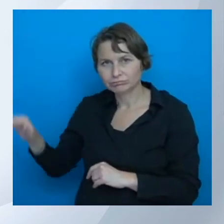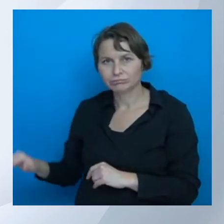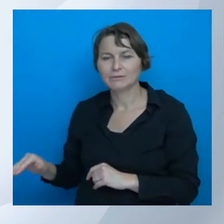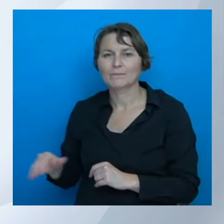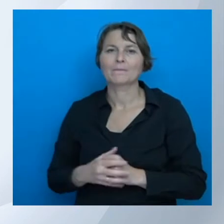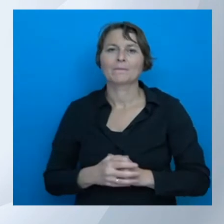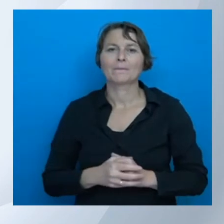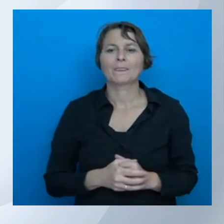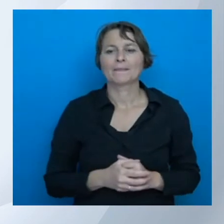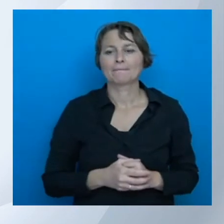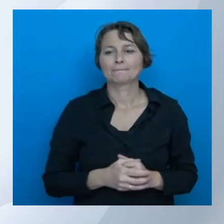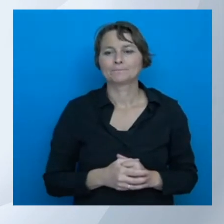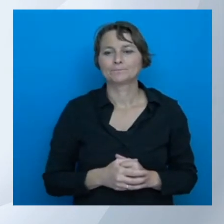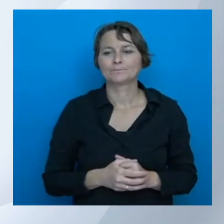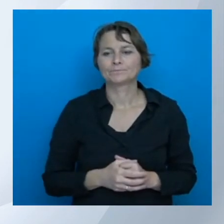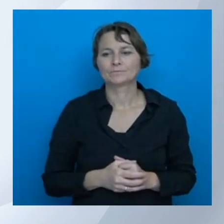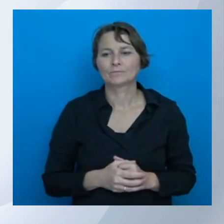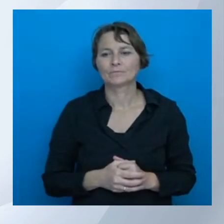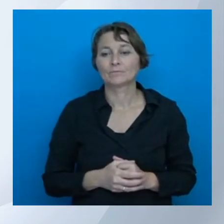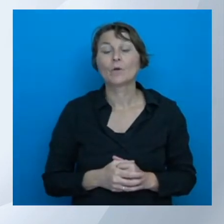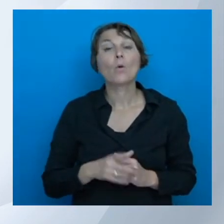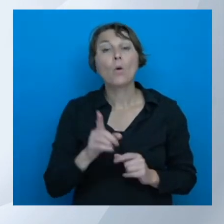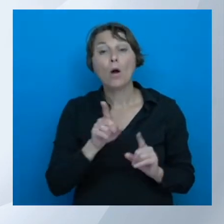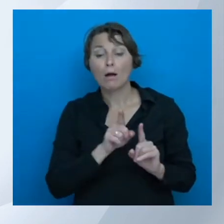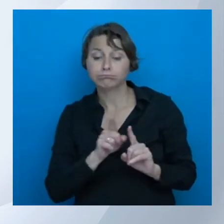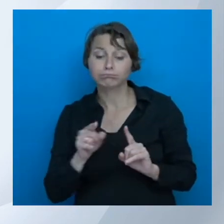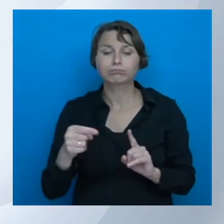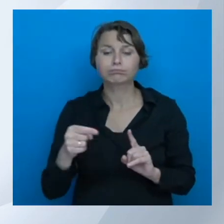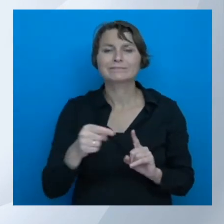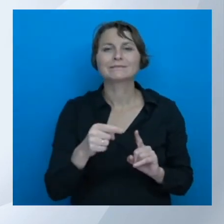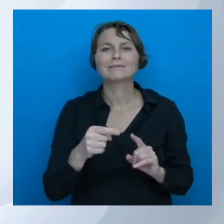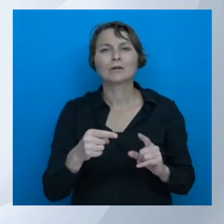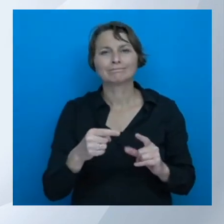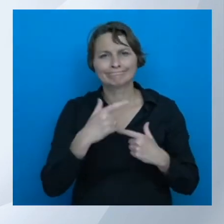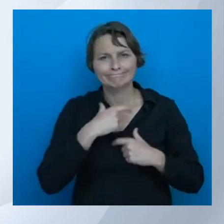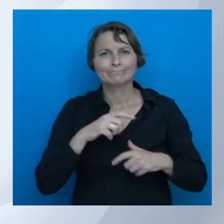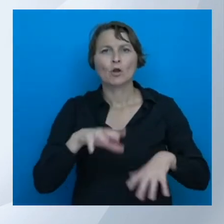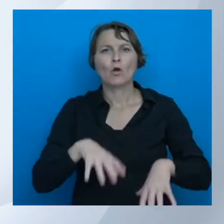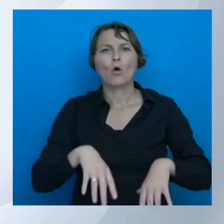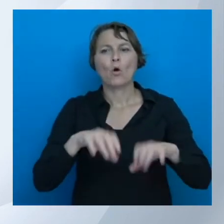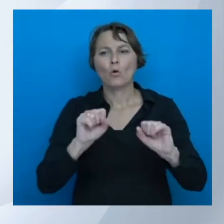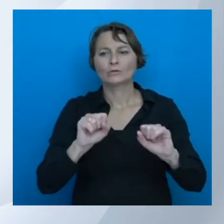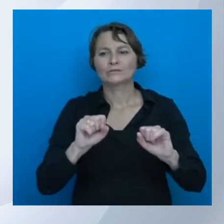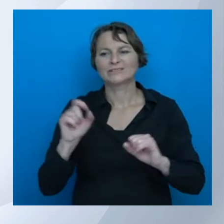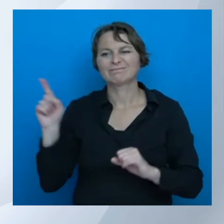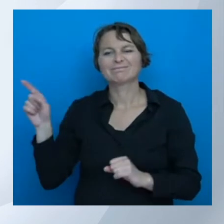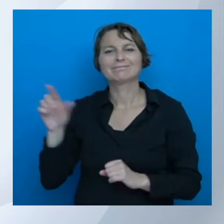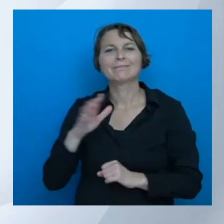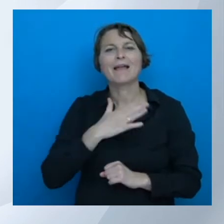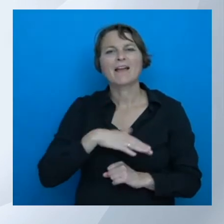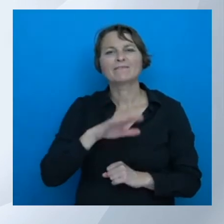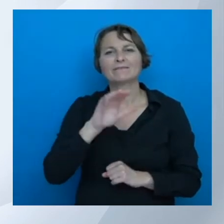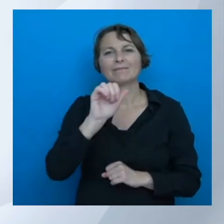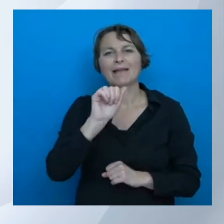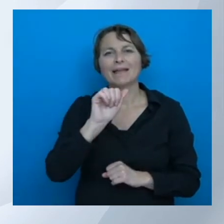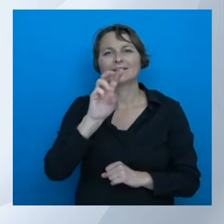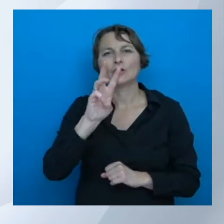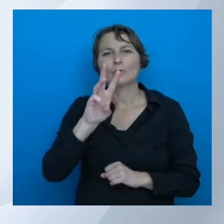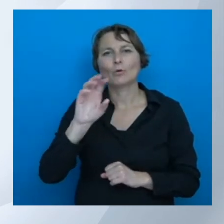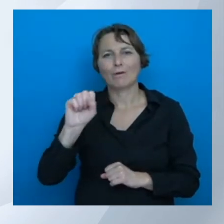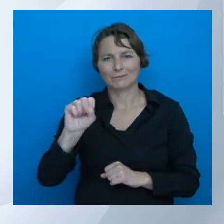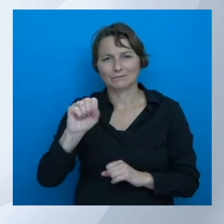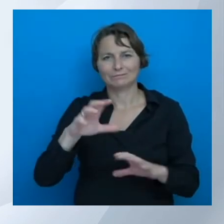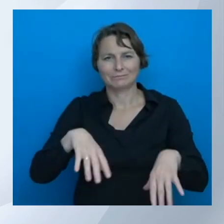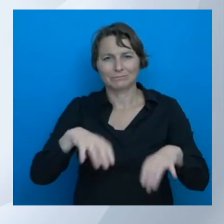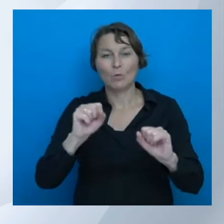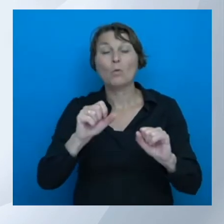even redirect this to a custom host. So in my case, I've created this AWS host and I want to serve my traffic from there.